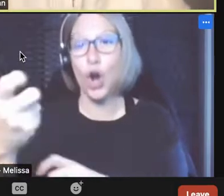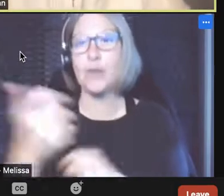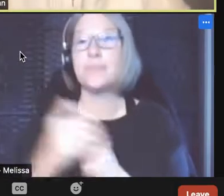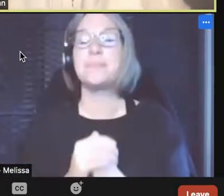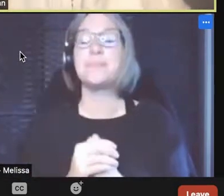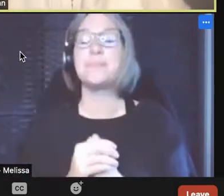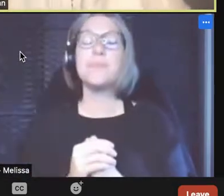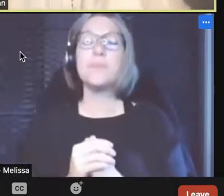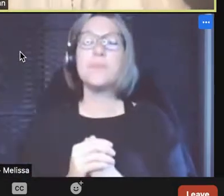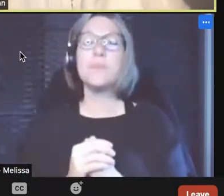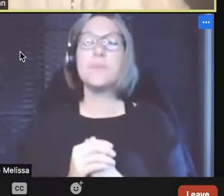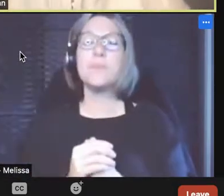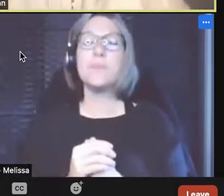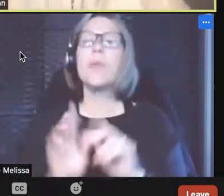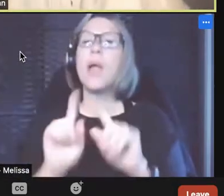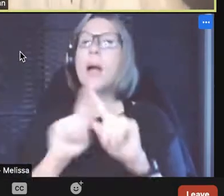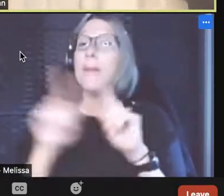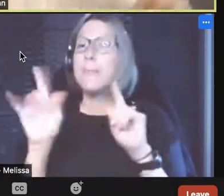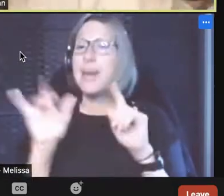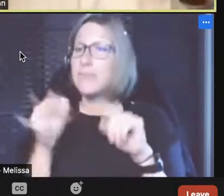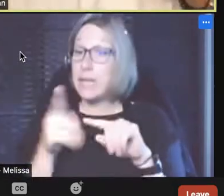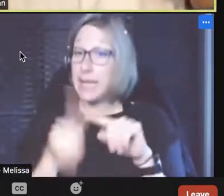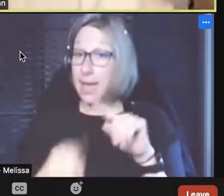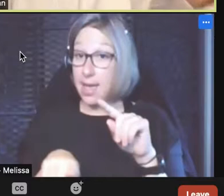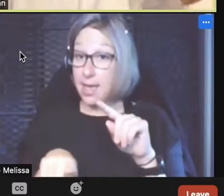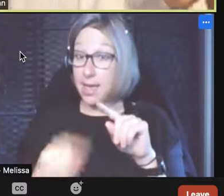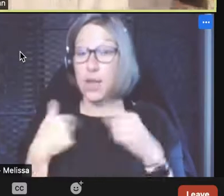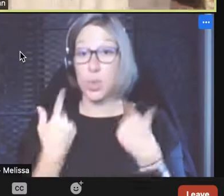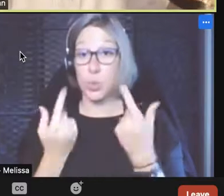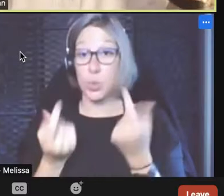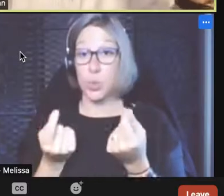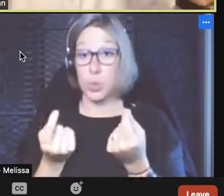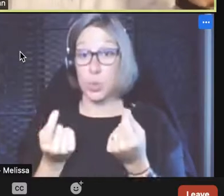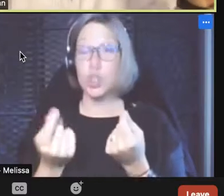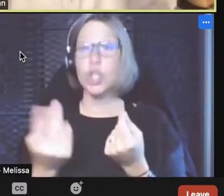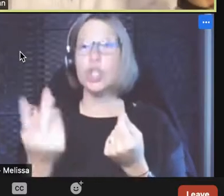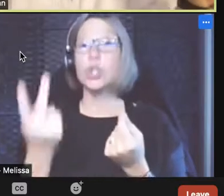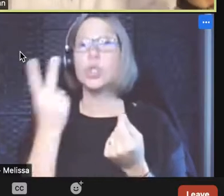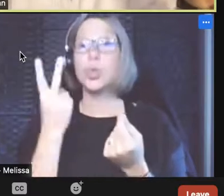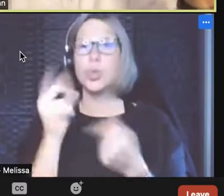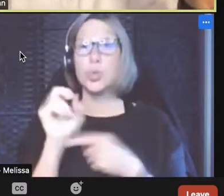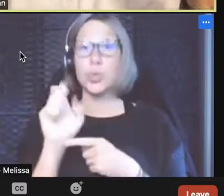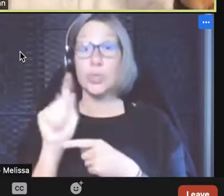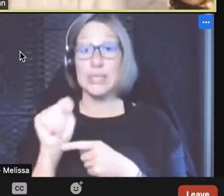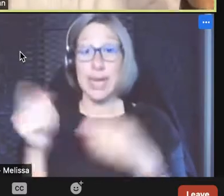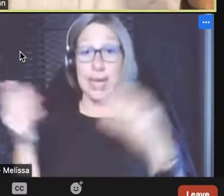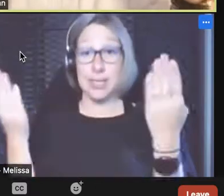touch it. But if you can't do that, I did this instead. I took 2 sets of them,